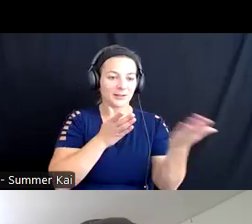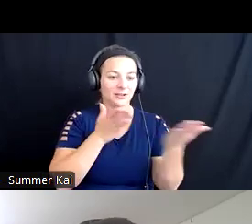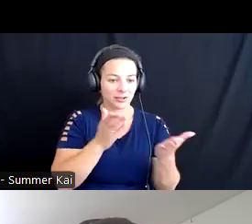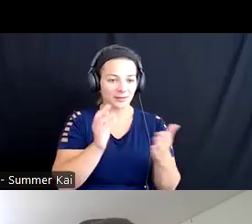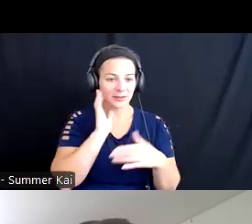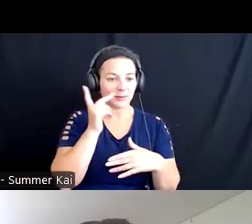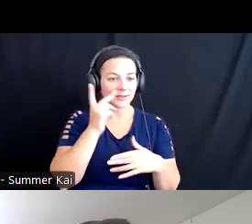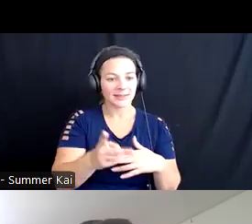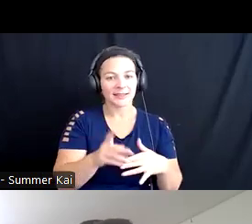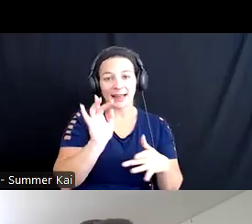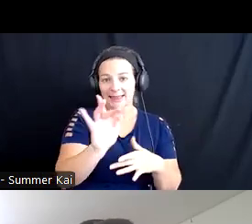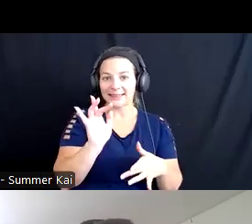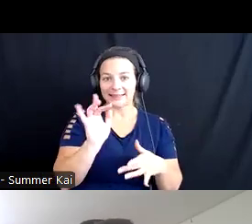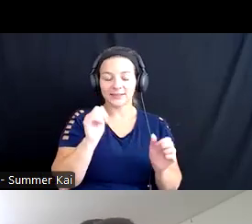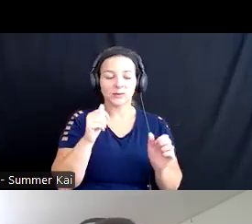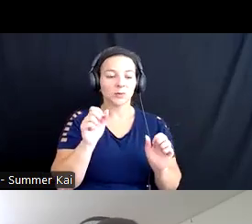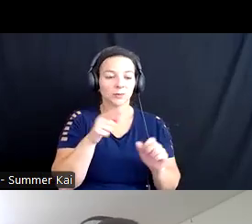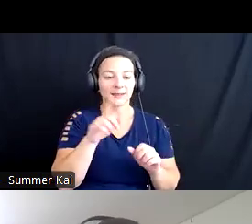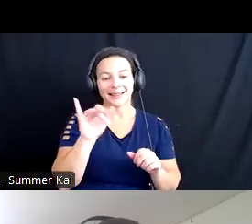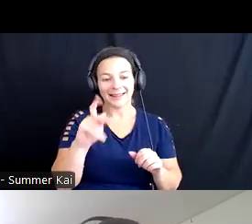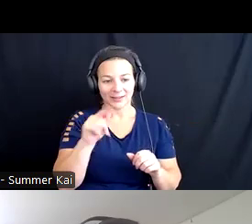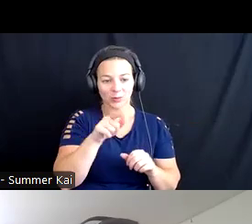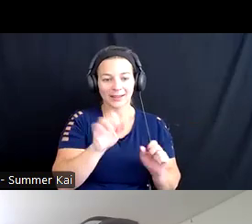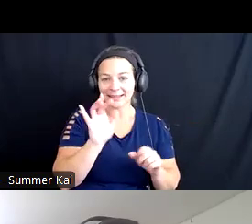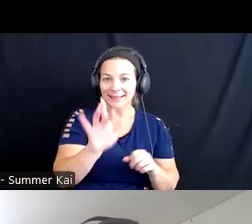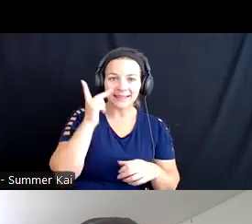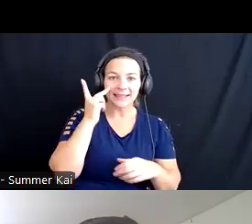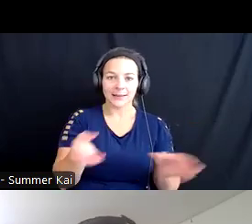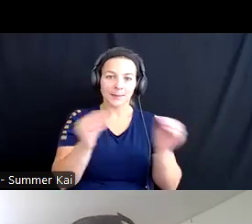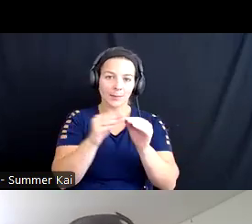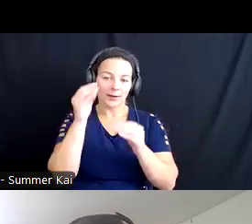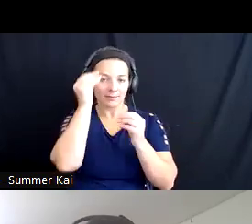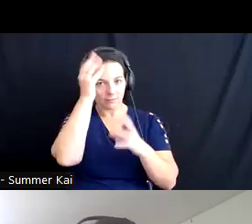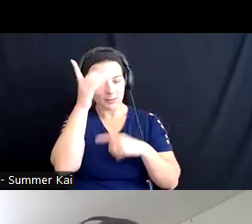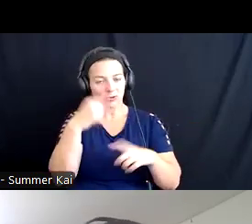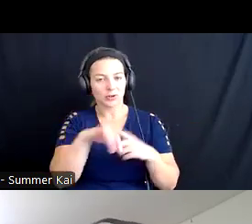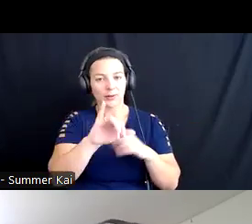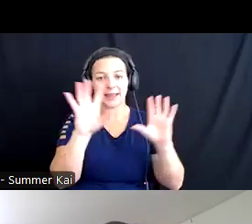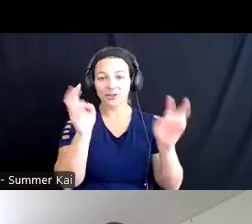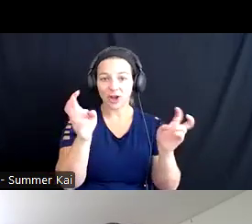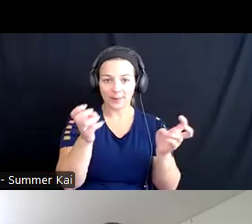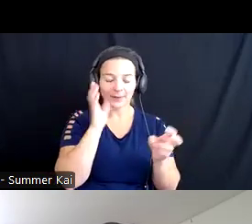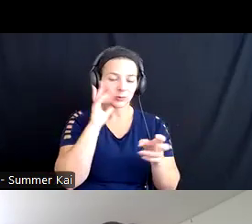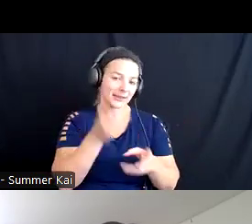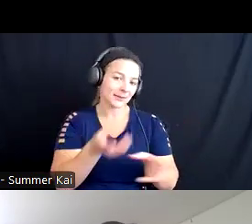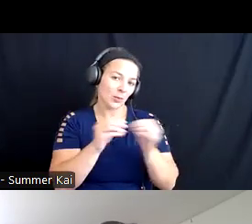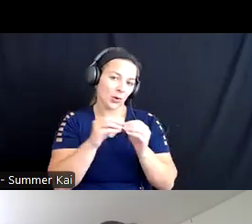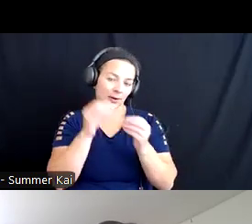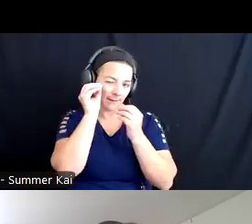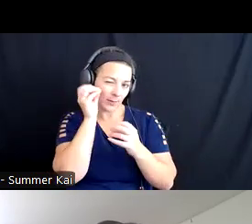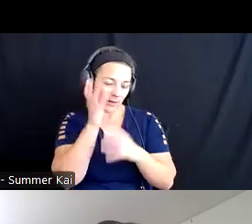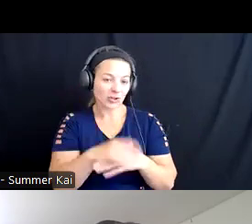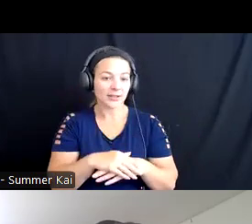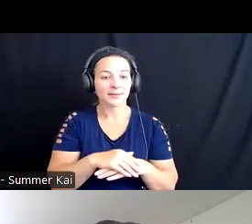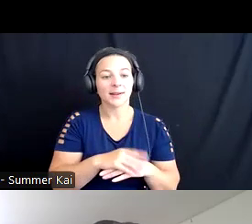of hyperlinks, which you can follow to find more information about this topic and provide additional context. The main content